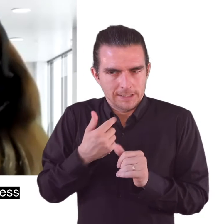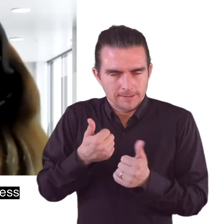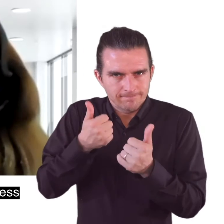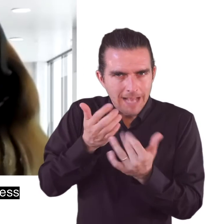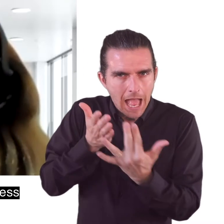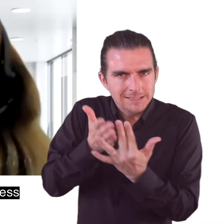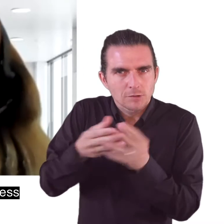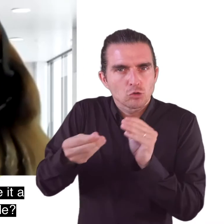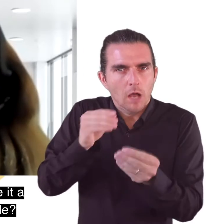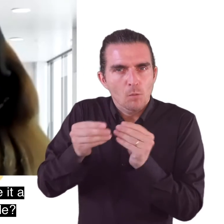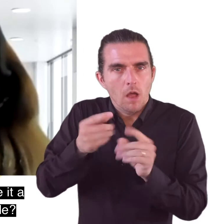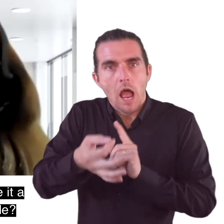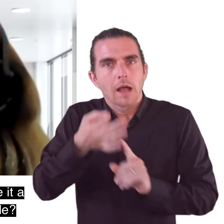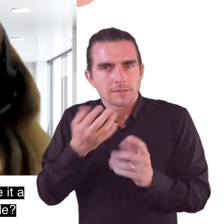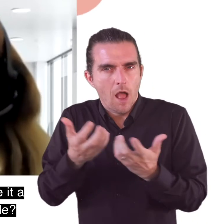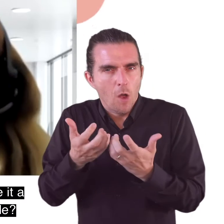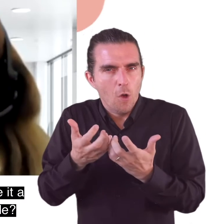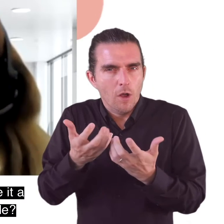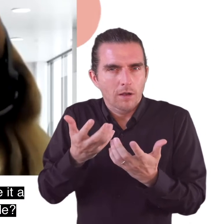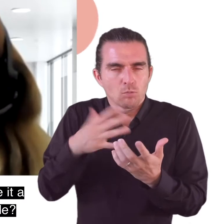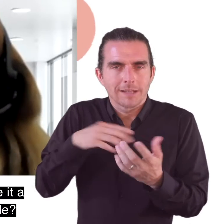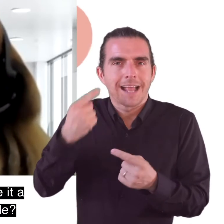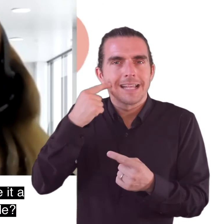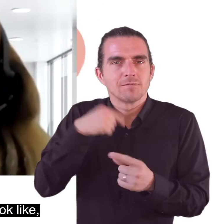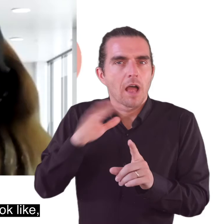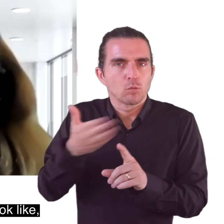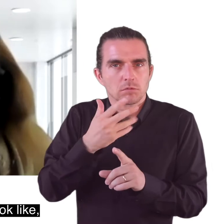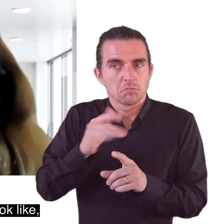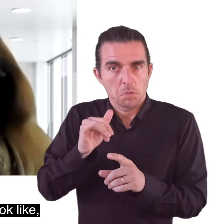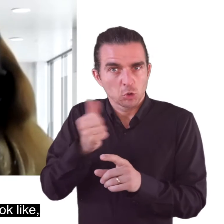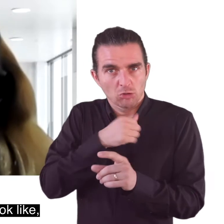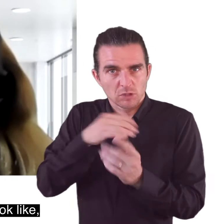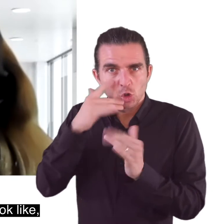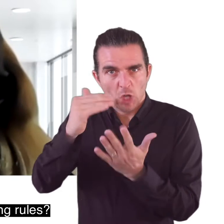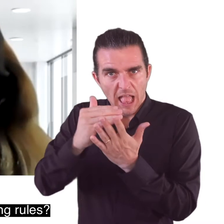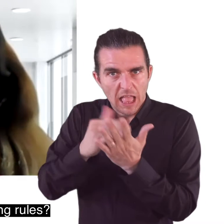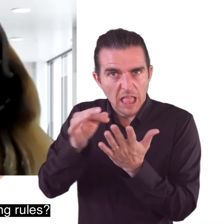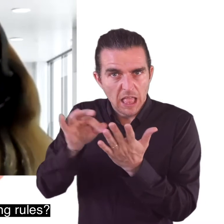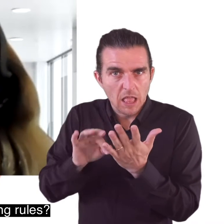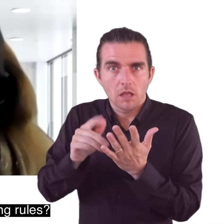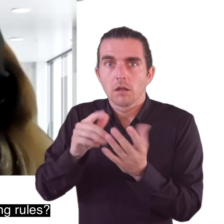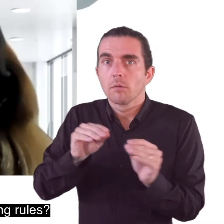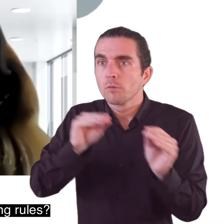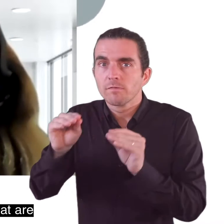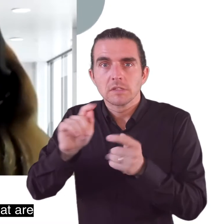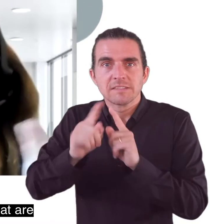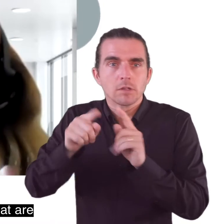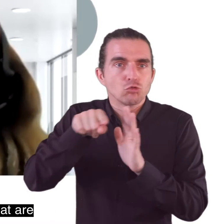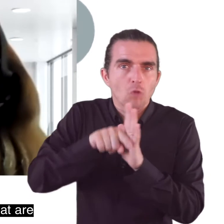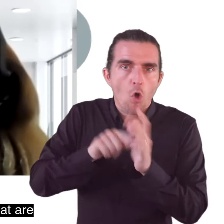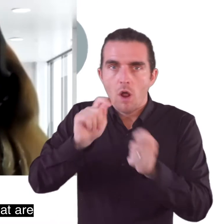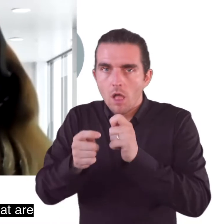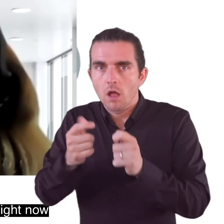access software requests? You know, can you make it a little bit easier for people? What might the checklist look like, you know, when you're moving roles? So there's